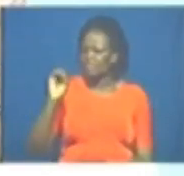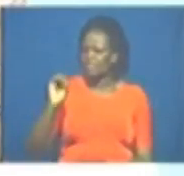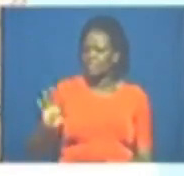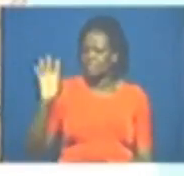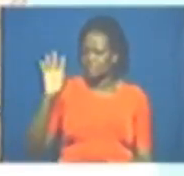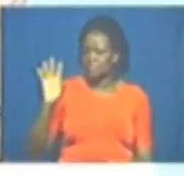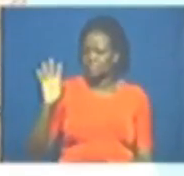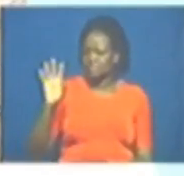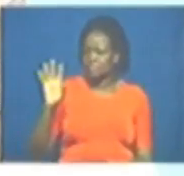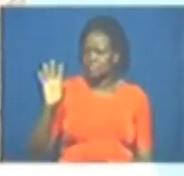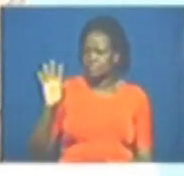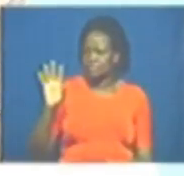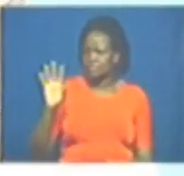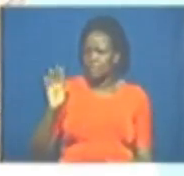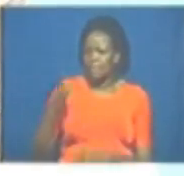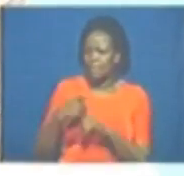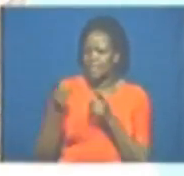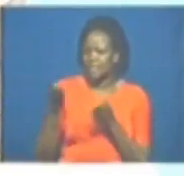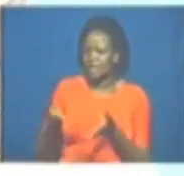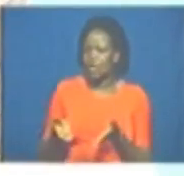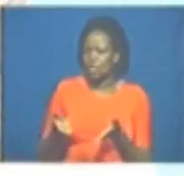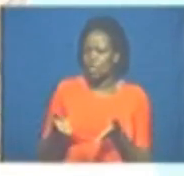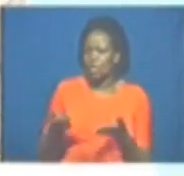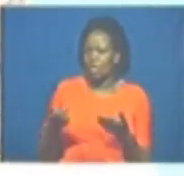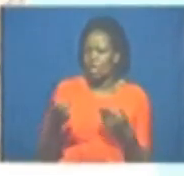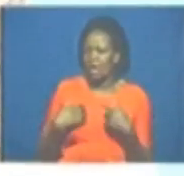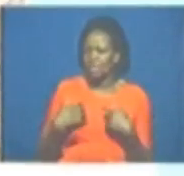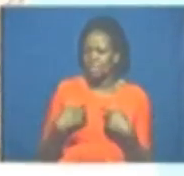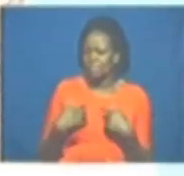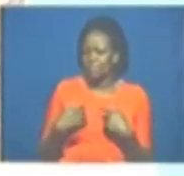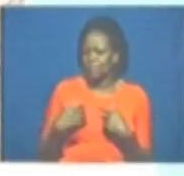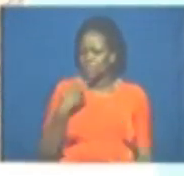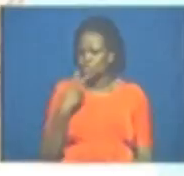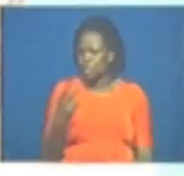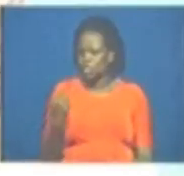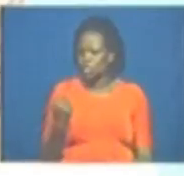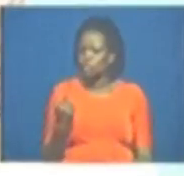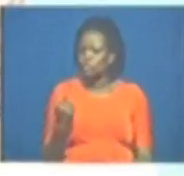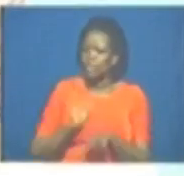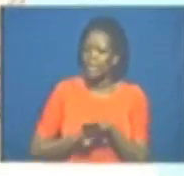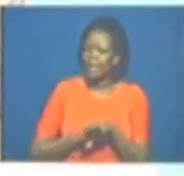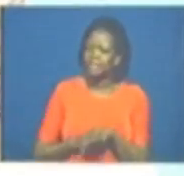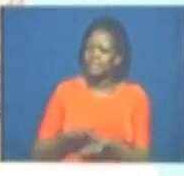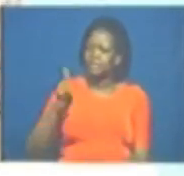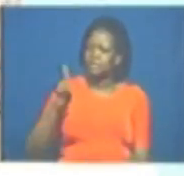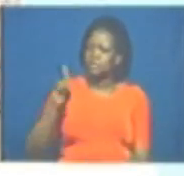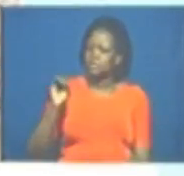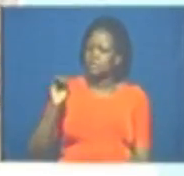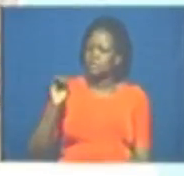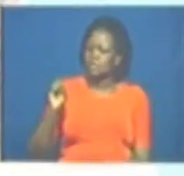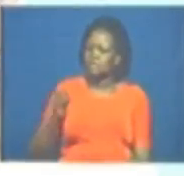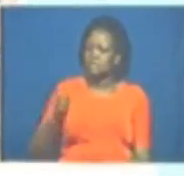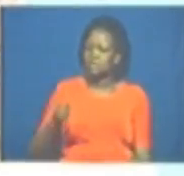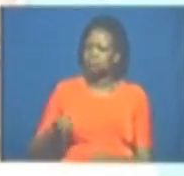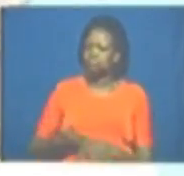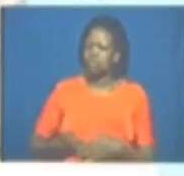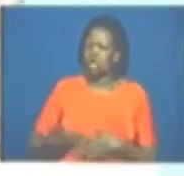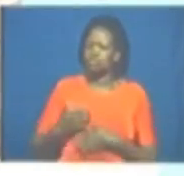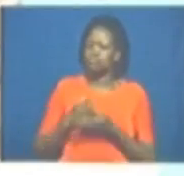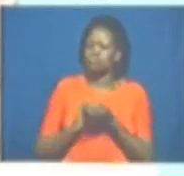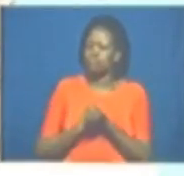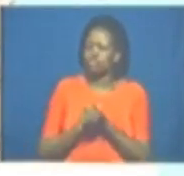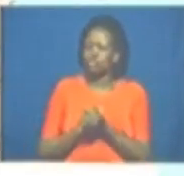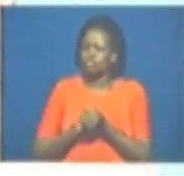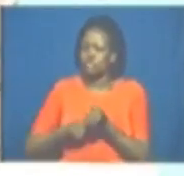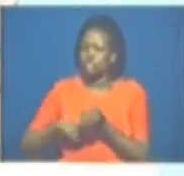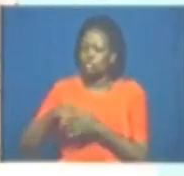dialysis. Yeah, for dialysis. But now he spends just 200 bob to be able to get dialysis in Isiolo. So, you see, the concept was